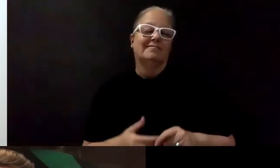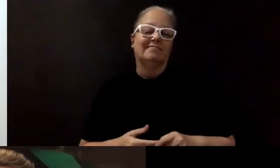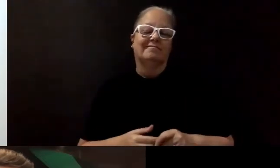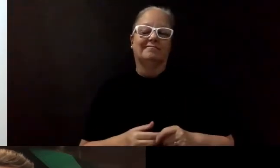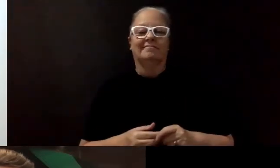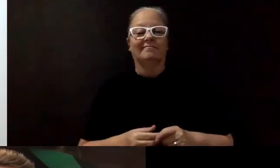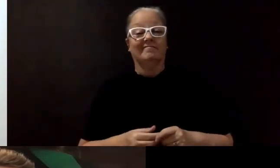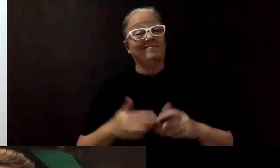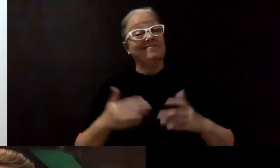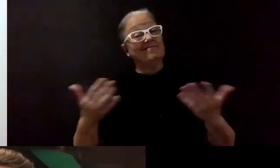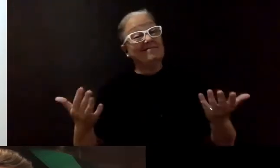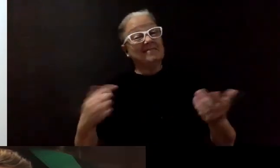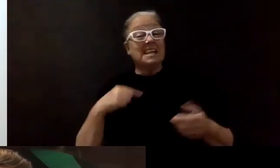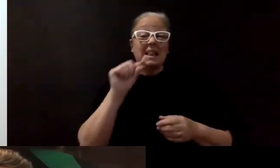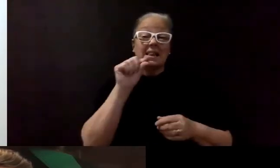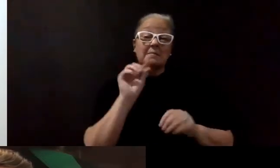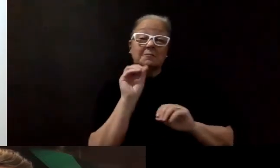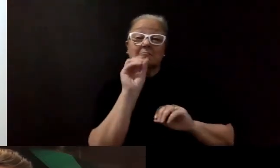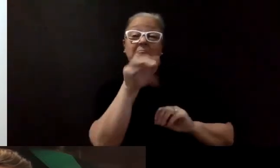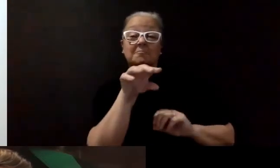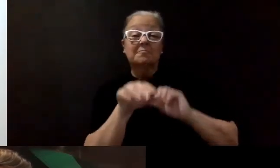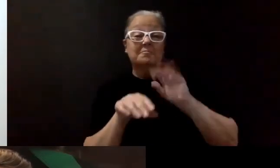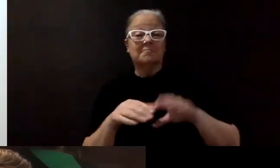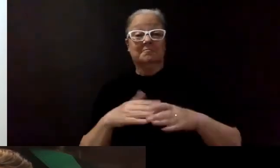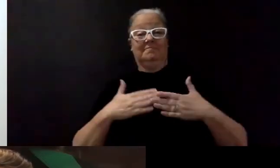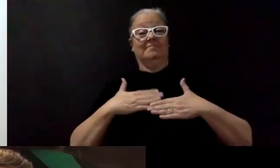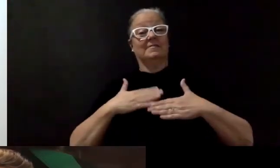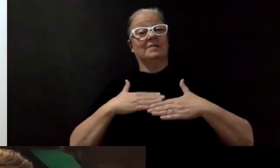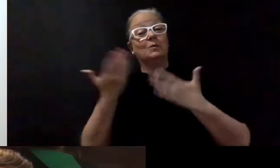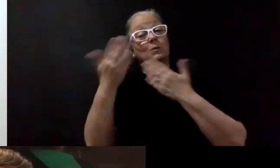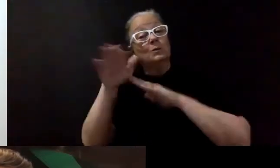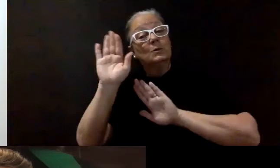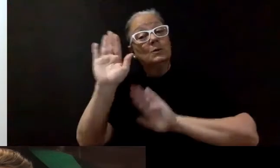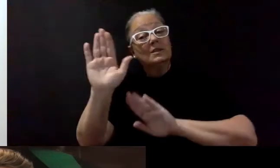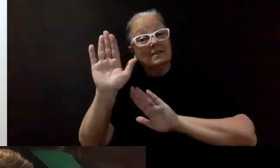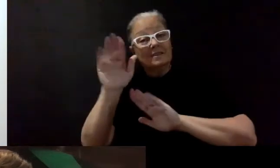little bit about Youth Arts New Zealand and who we are. And